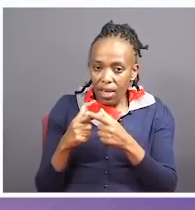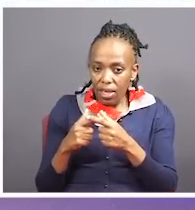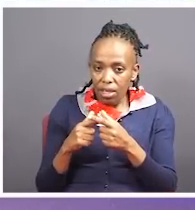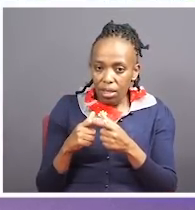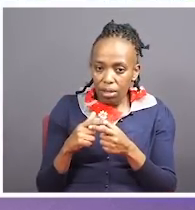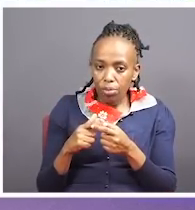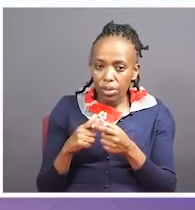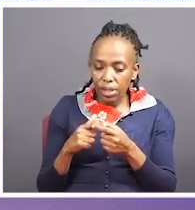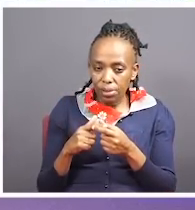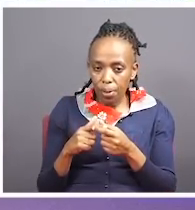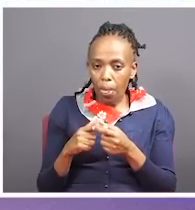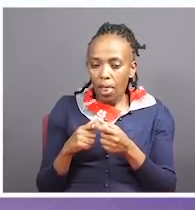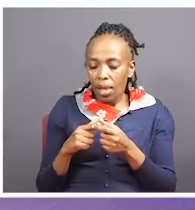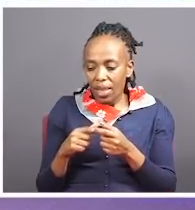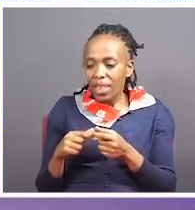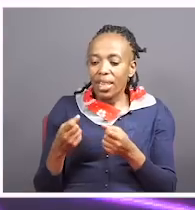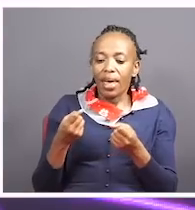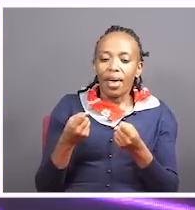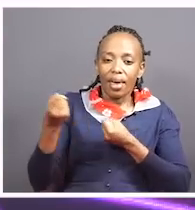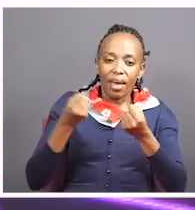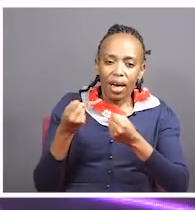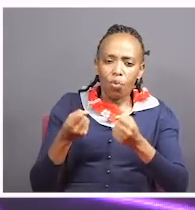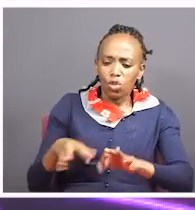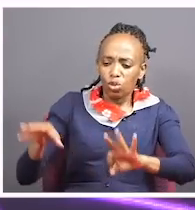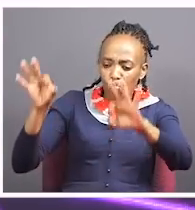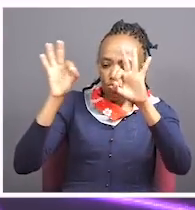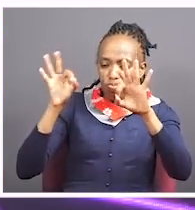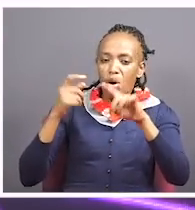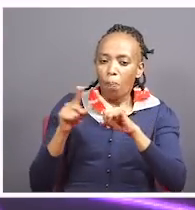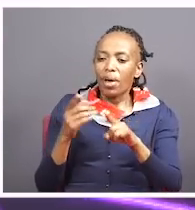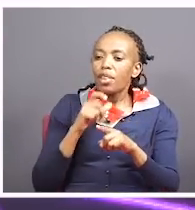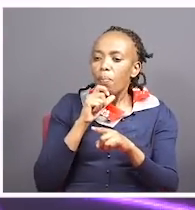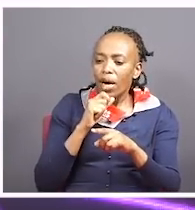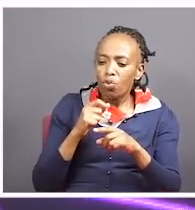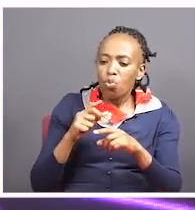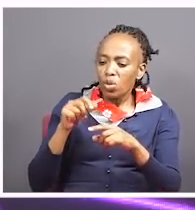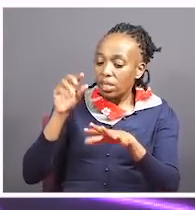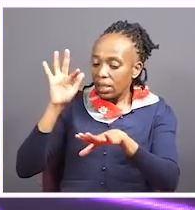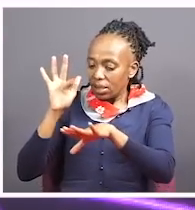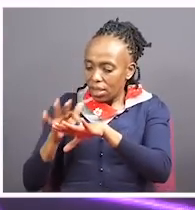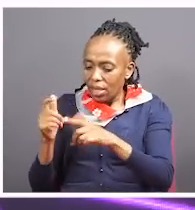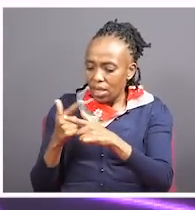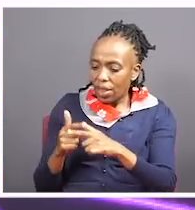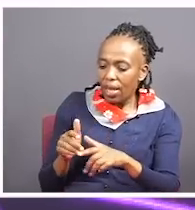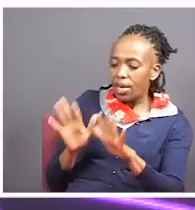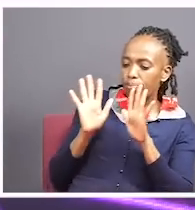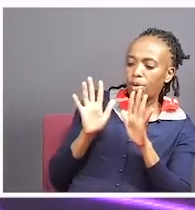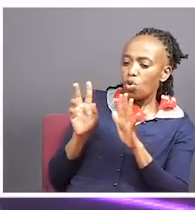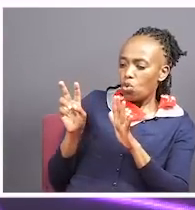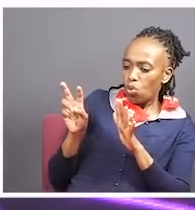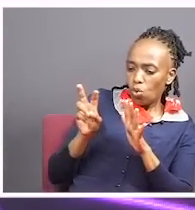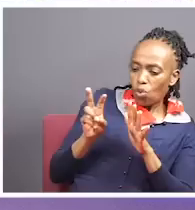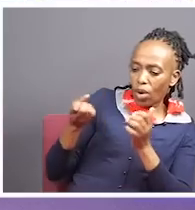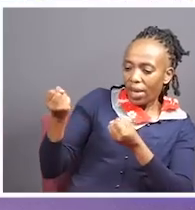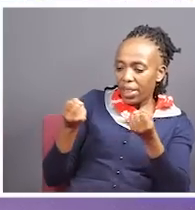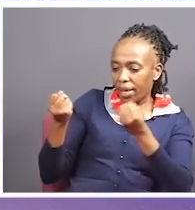he would go, and the car was looking amazing. But he would go back, touch a little, step